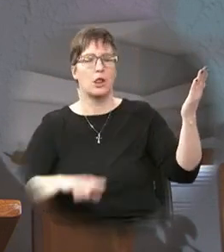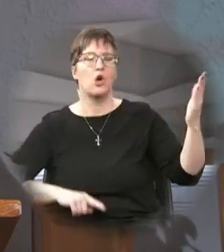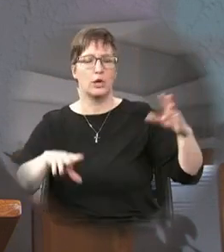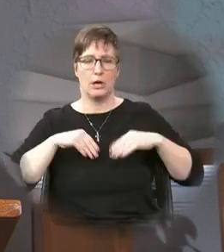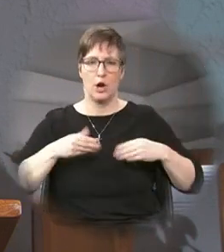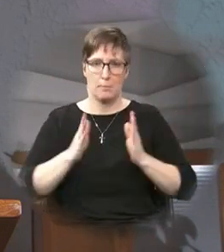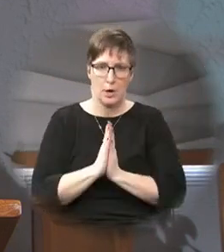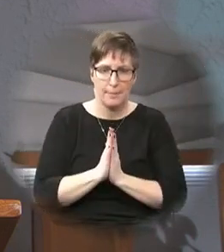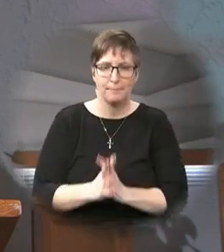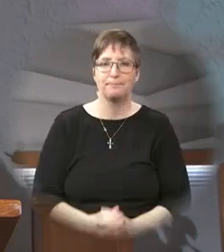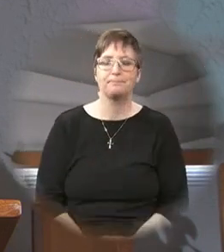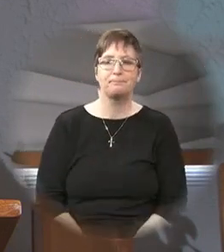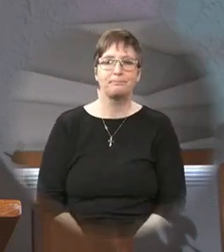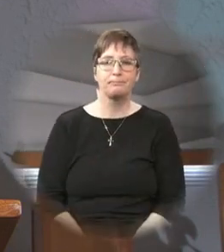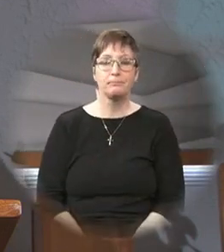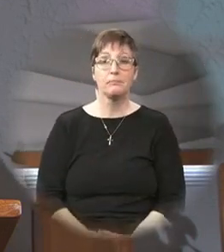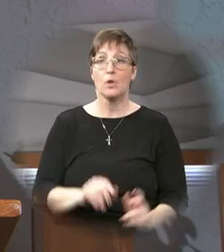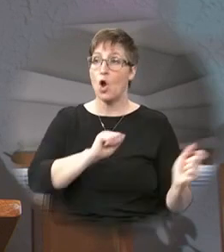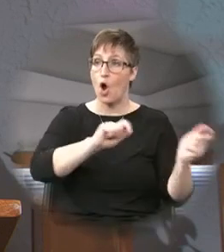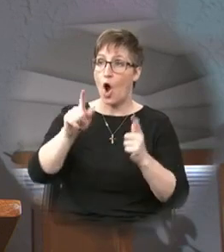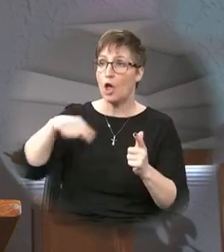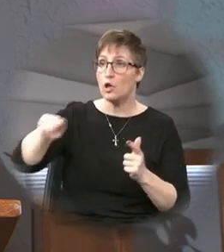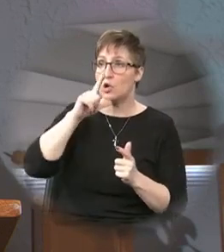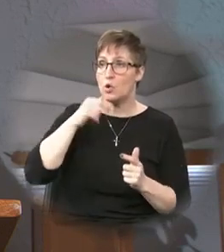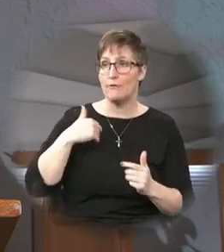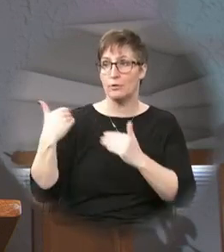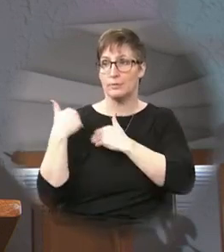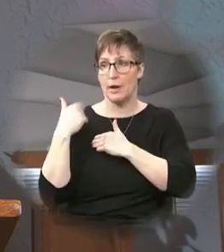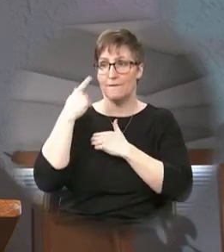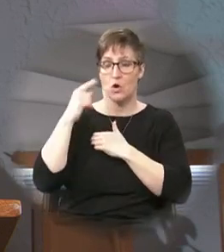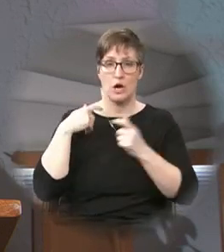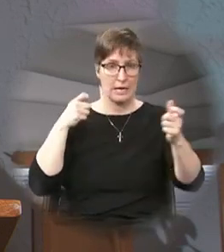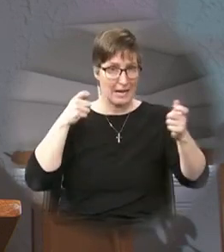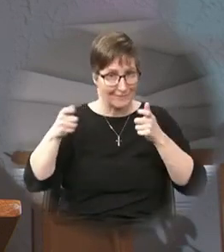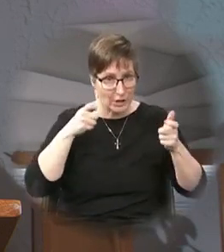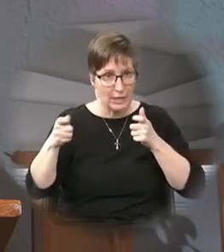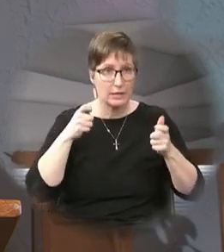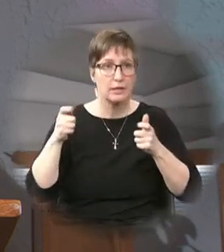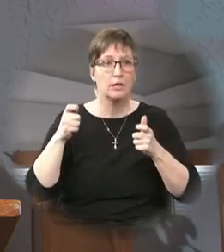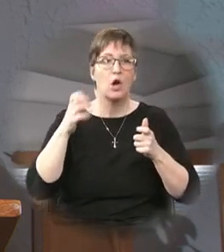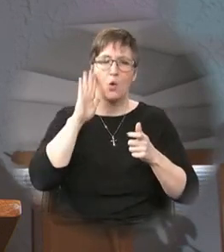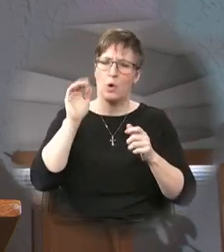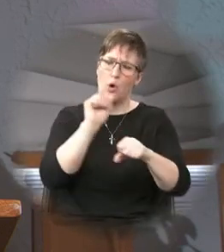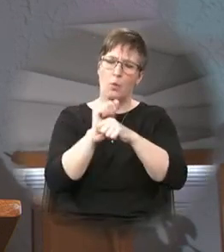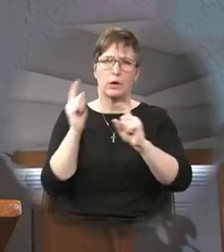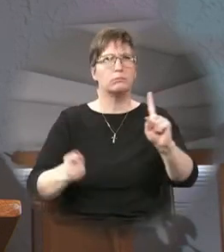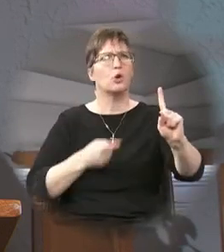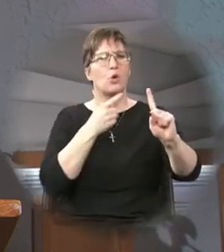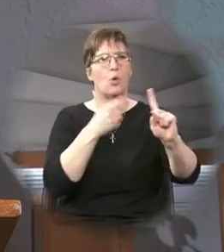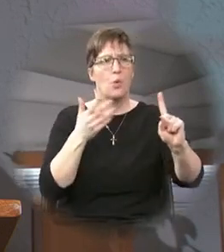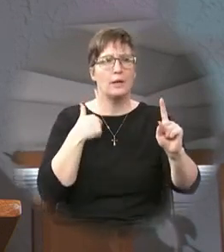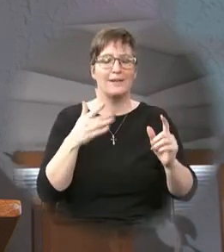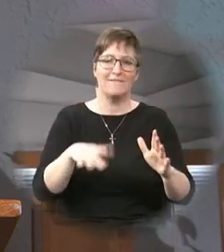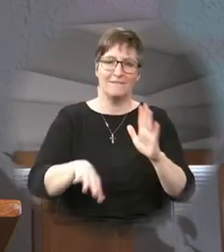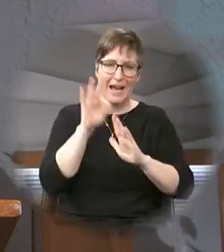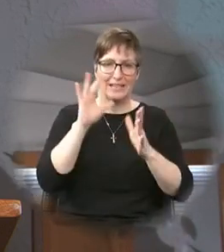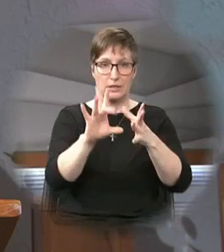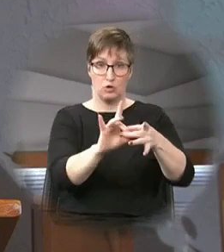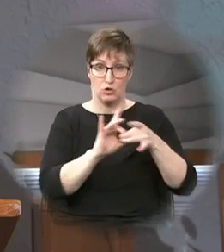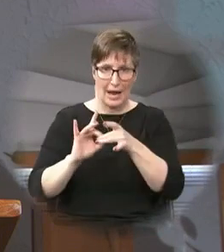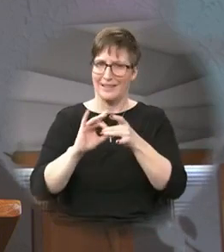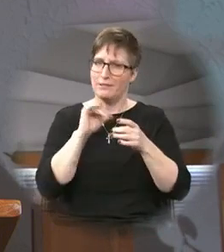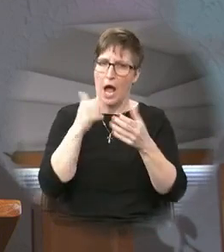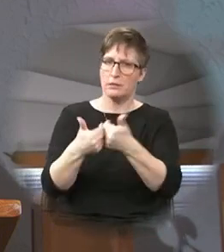Lord, hear our prayer. That all who have the responsibility of governance will work towards finding ways to unite rather